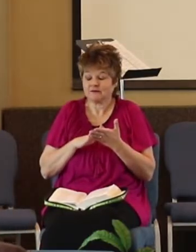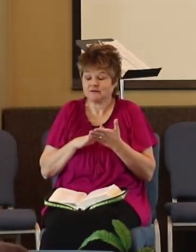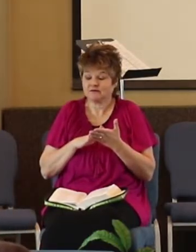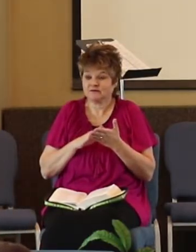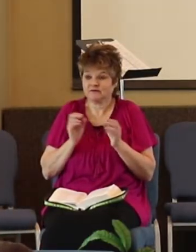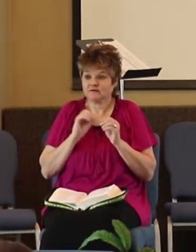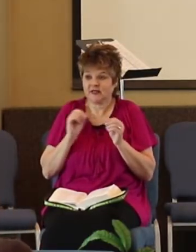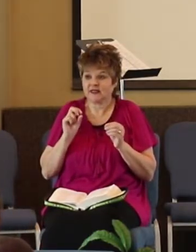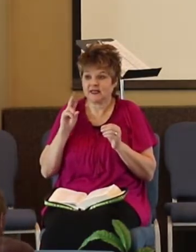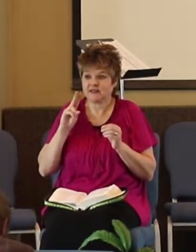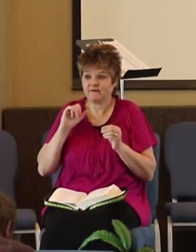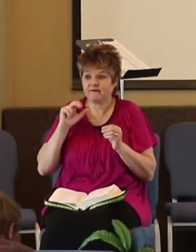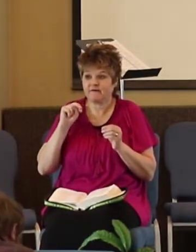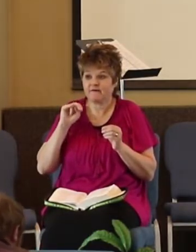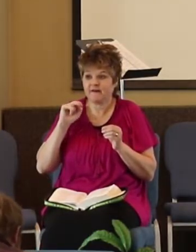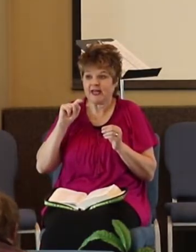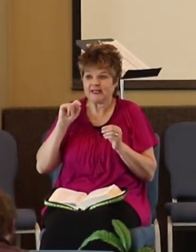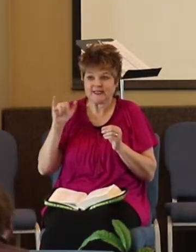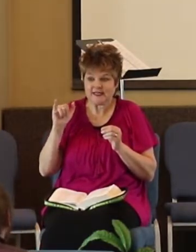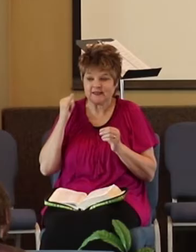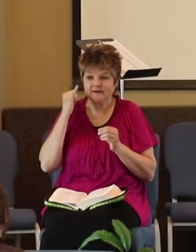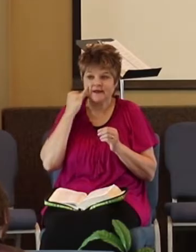Nothing is vanity if we're doing it for God.